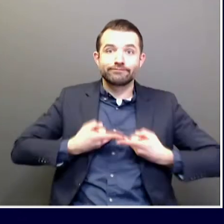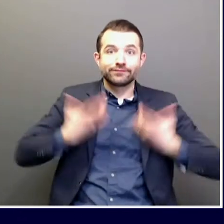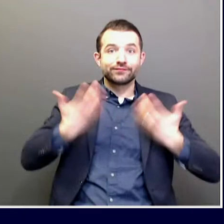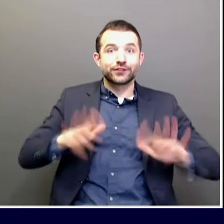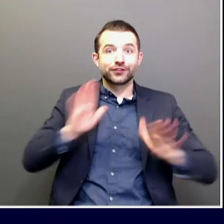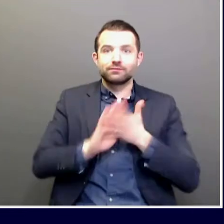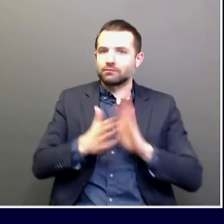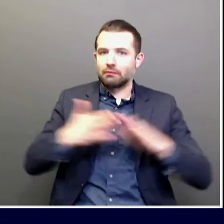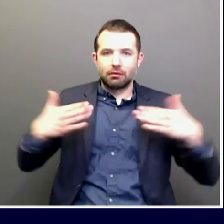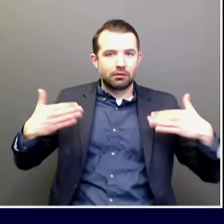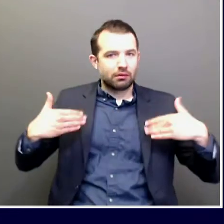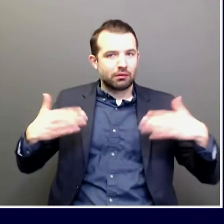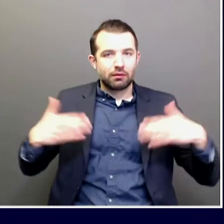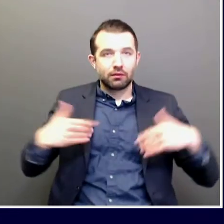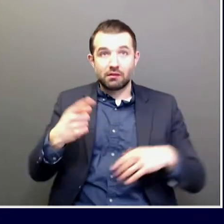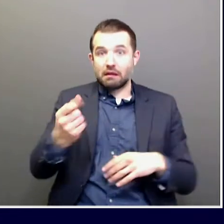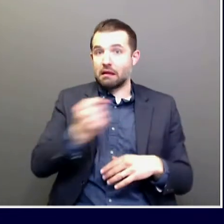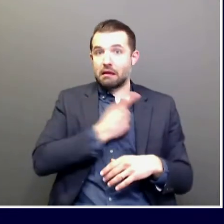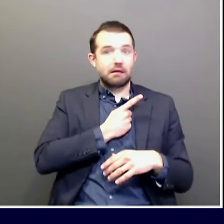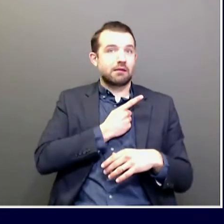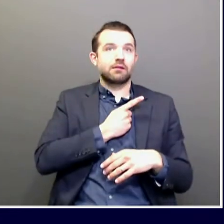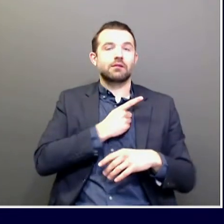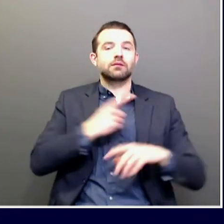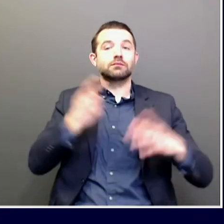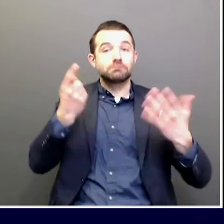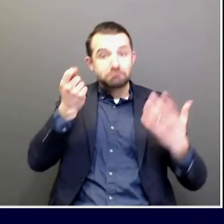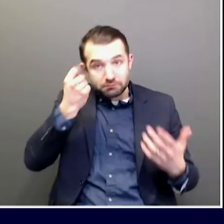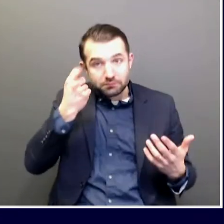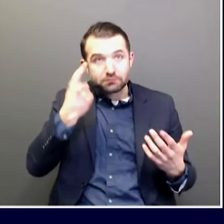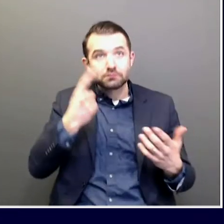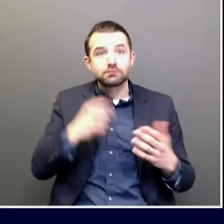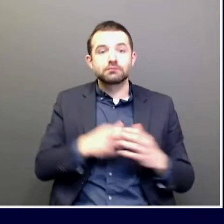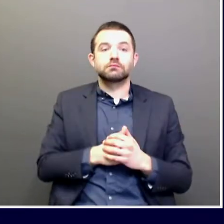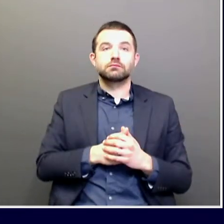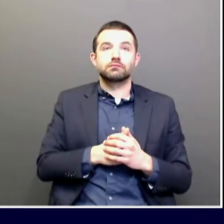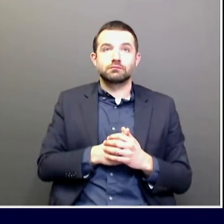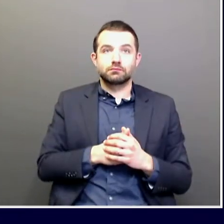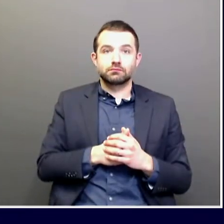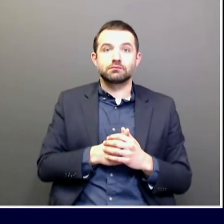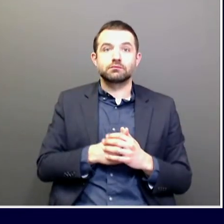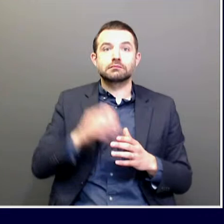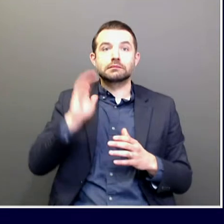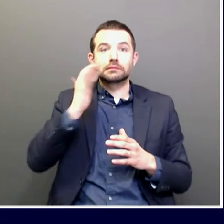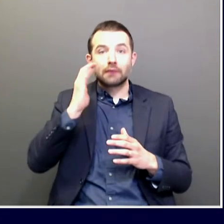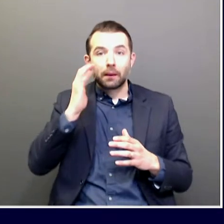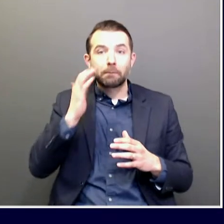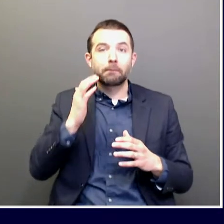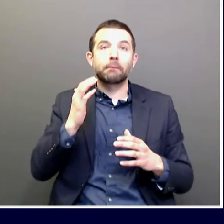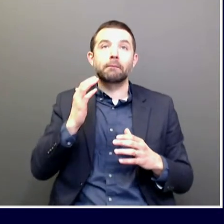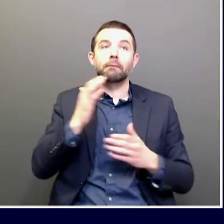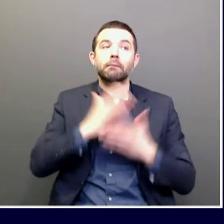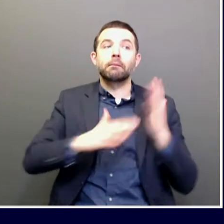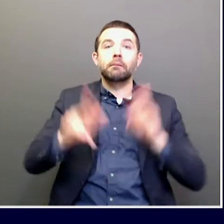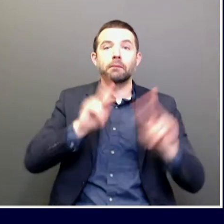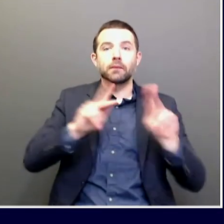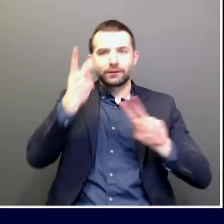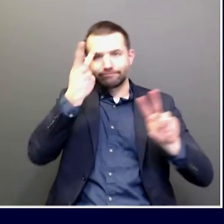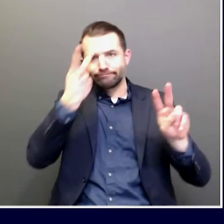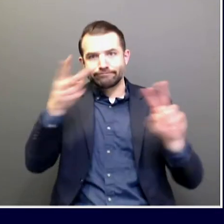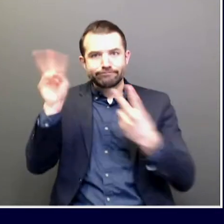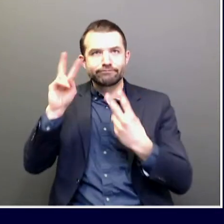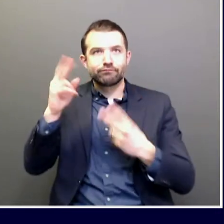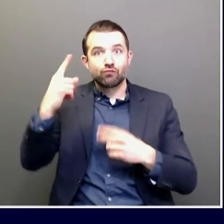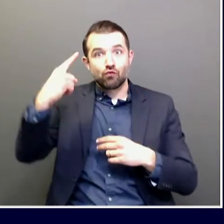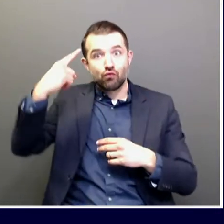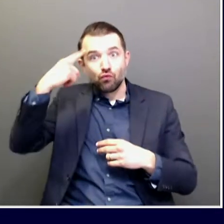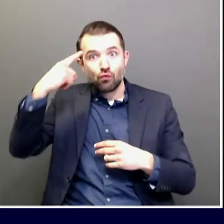where Maine has been throughout the school year already. You mean allowing the individual district to set policy